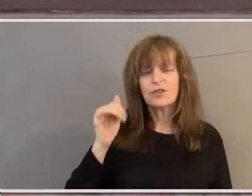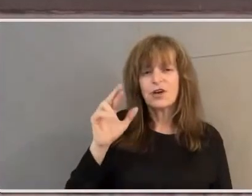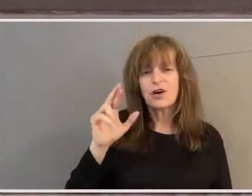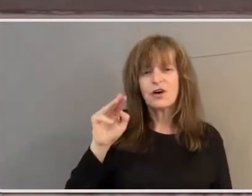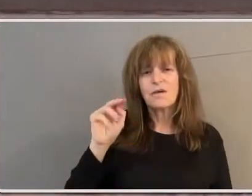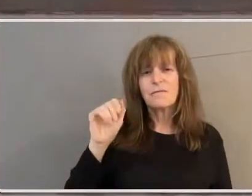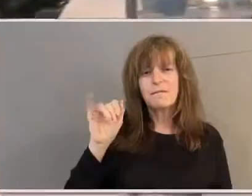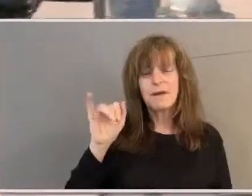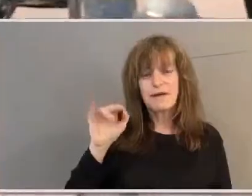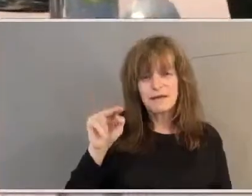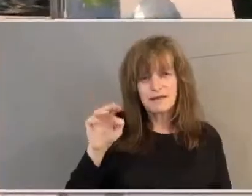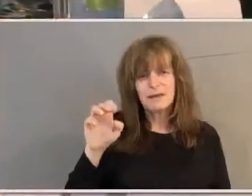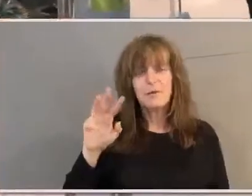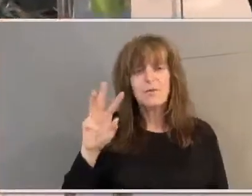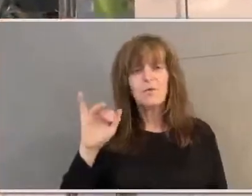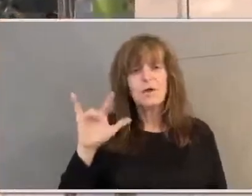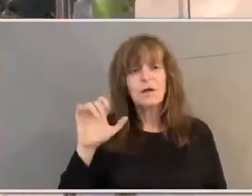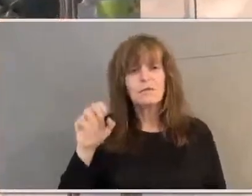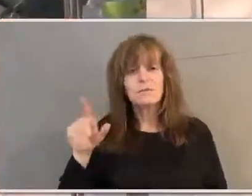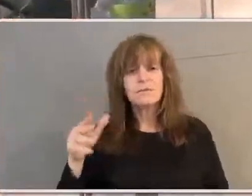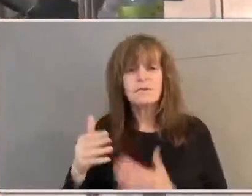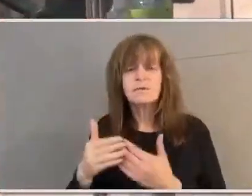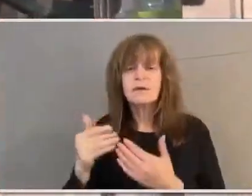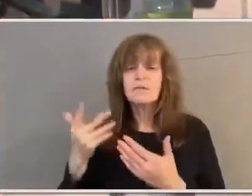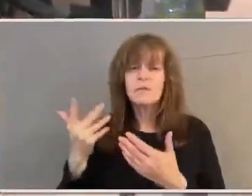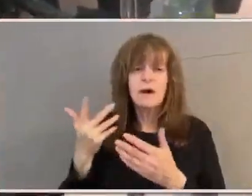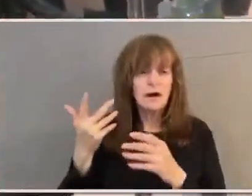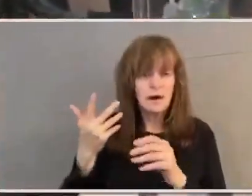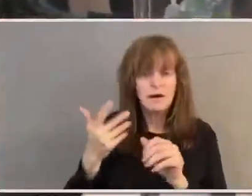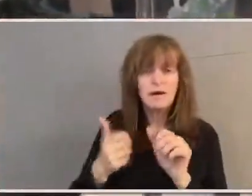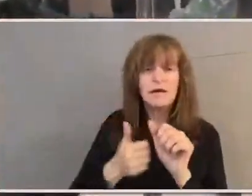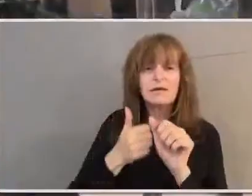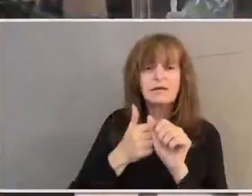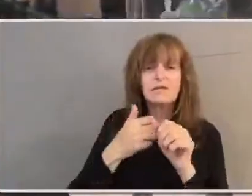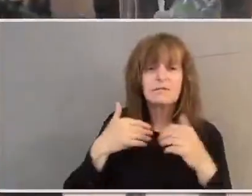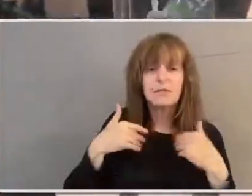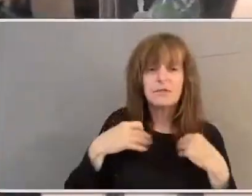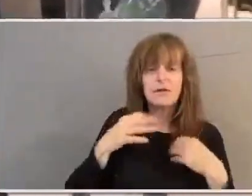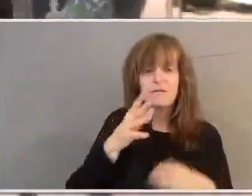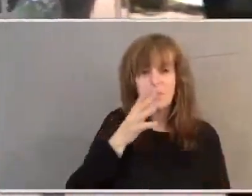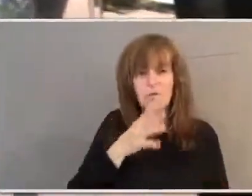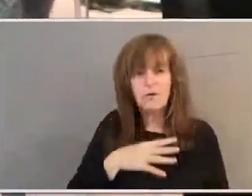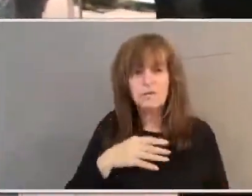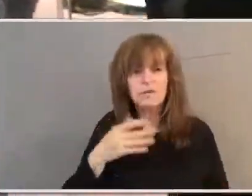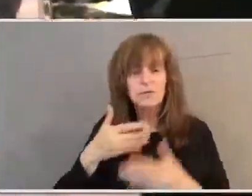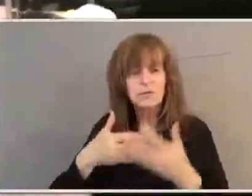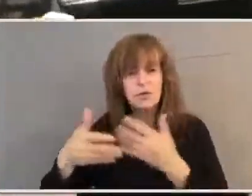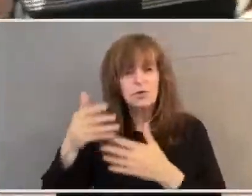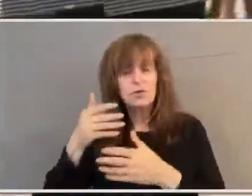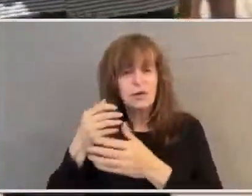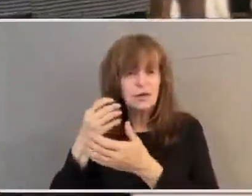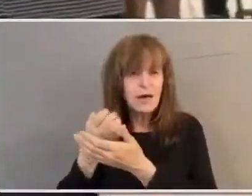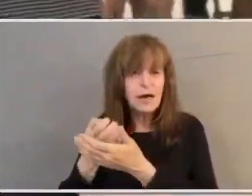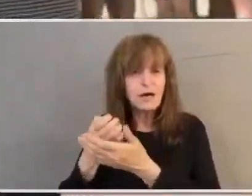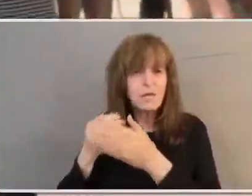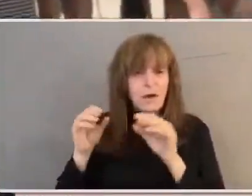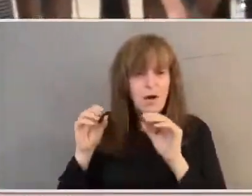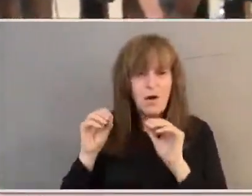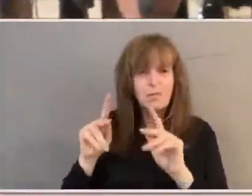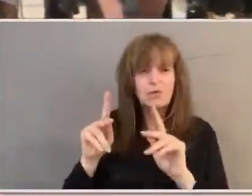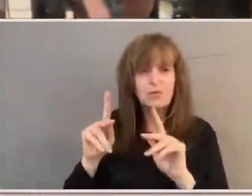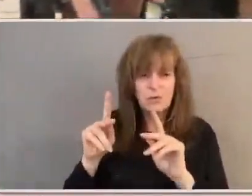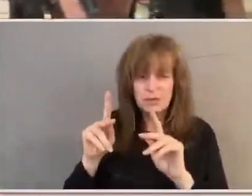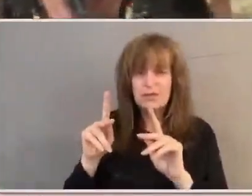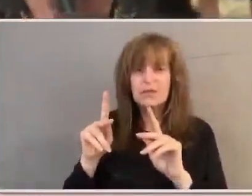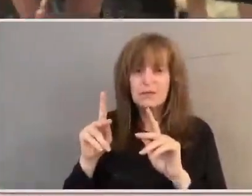Economic Opportunity. I'd ask Minister Williams to please come forward to sign her oath of allegiance